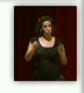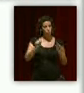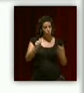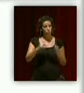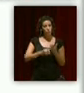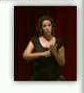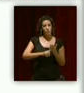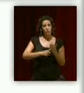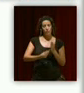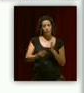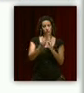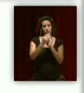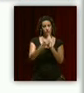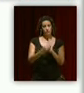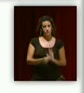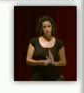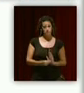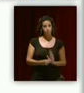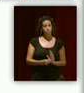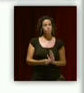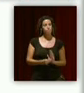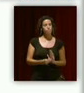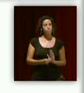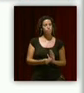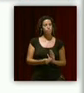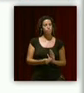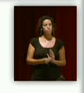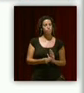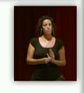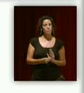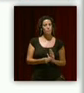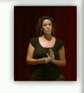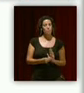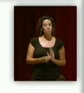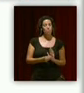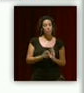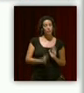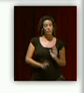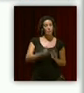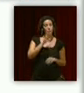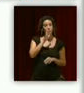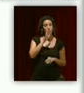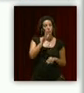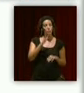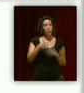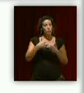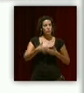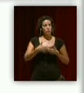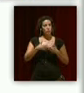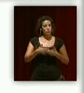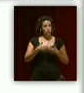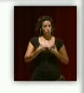have managed to integrate with its open architecture numerous interfaces that